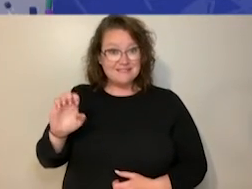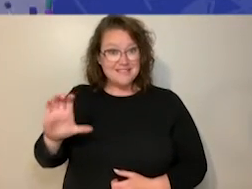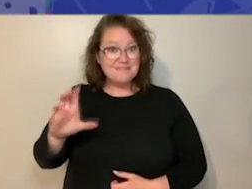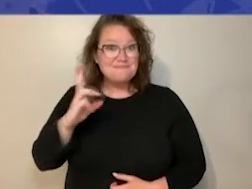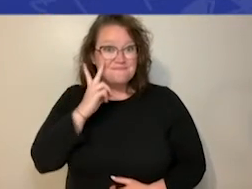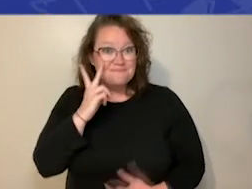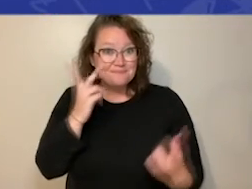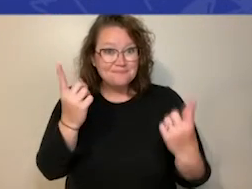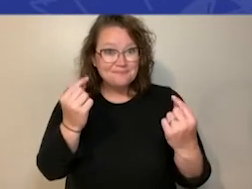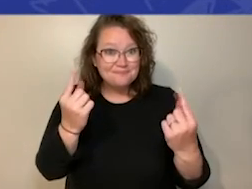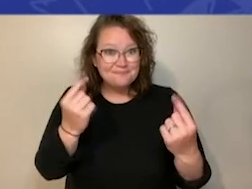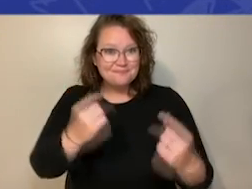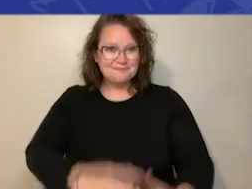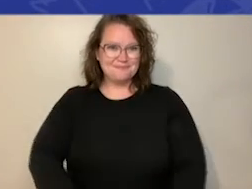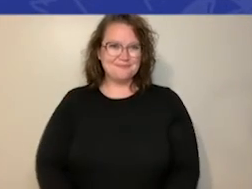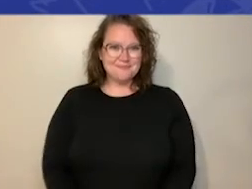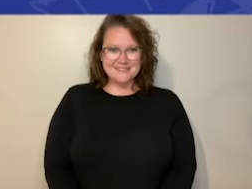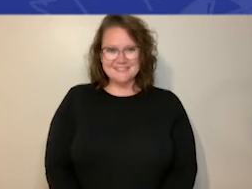magic.